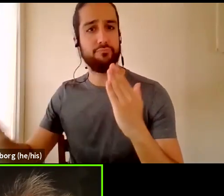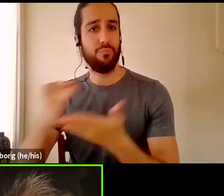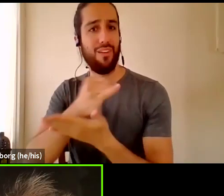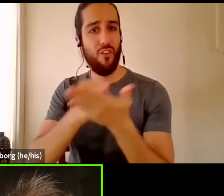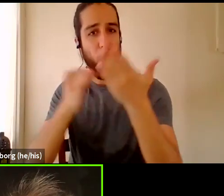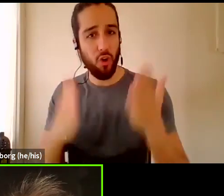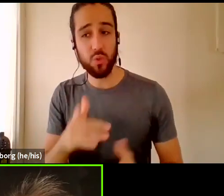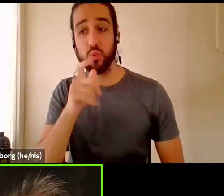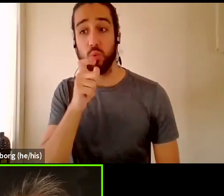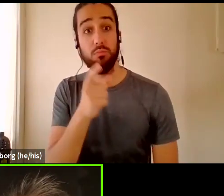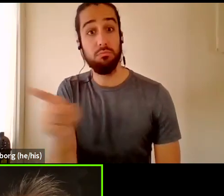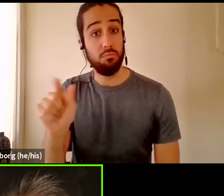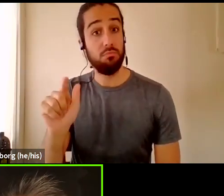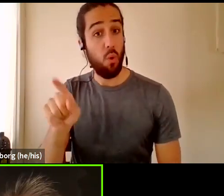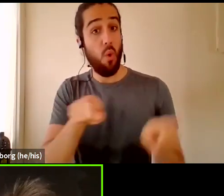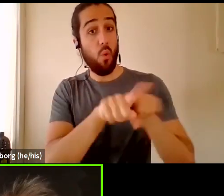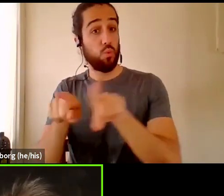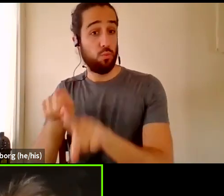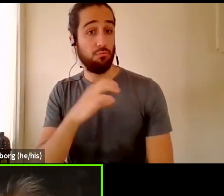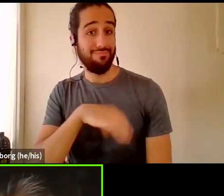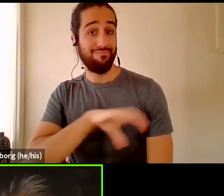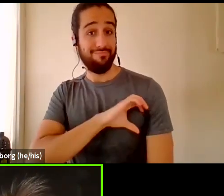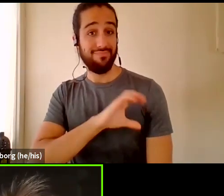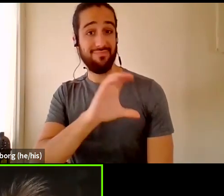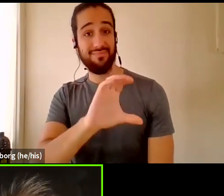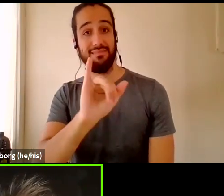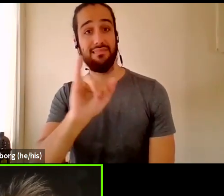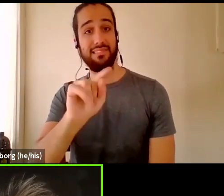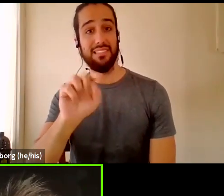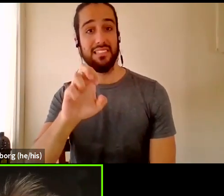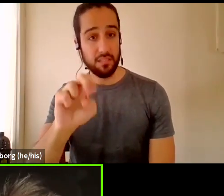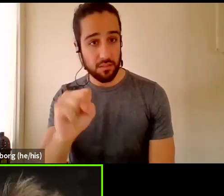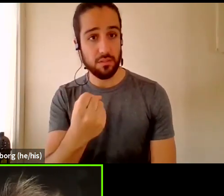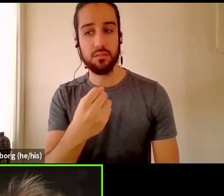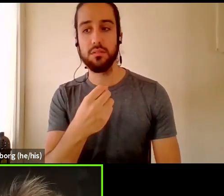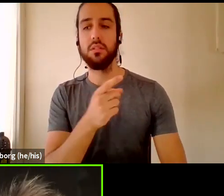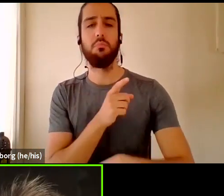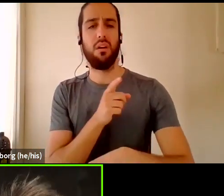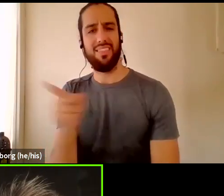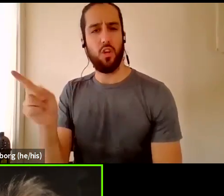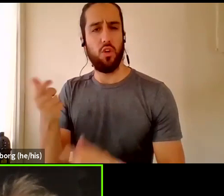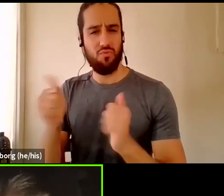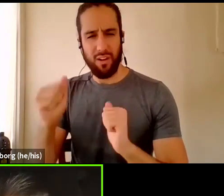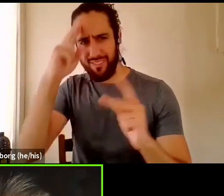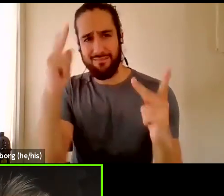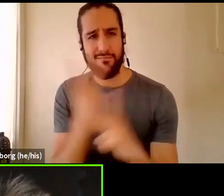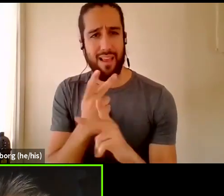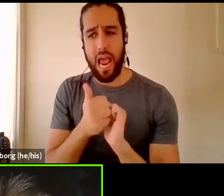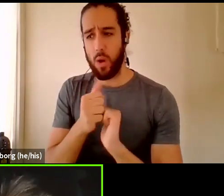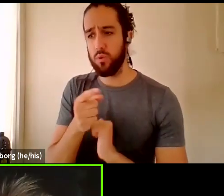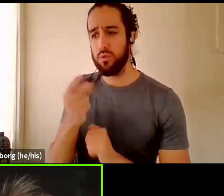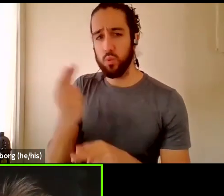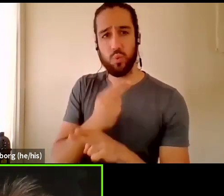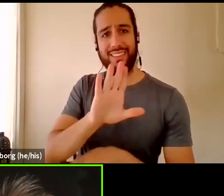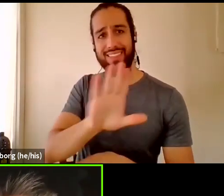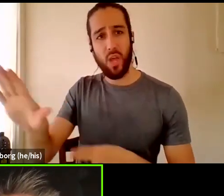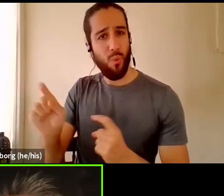also citizens and at the same time are trying to figure out how to use that work, their gift, to build something